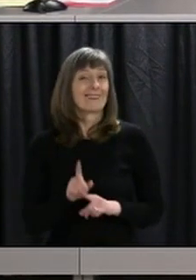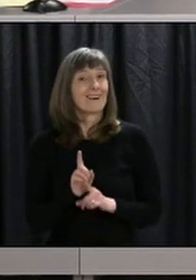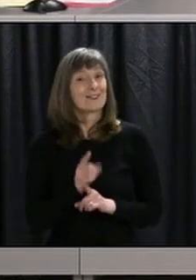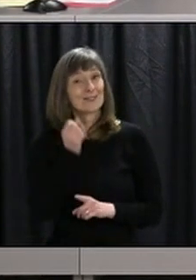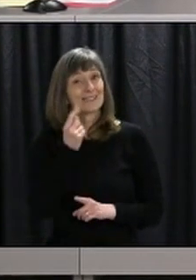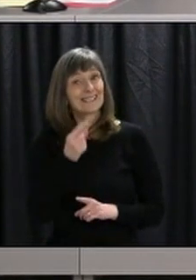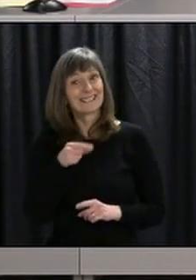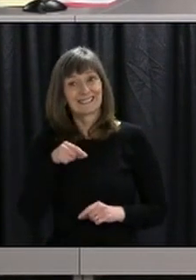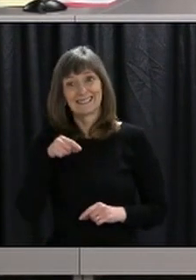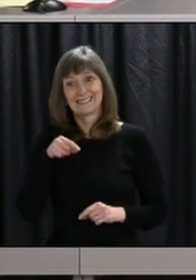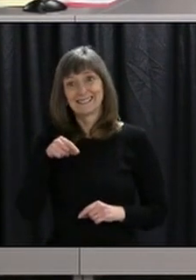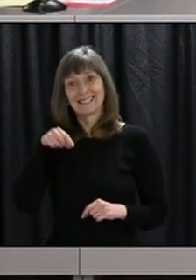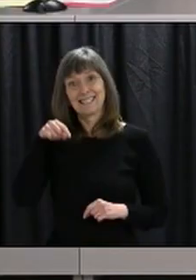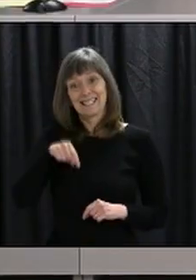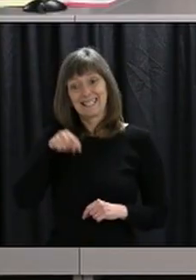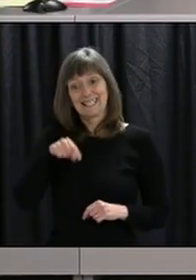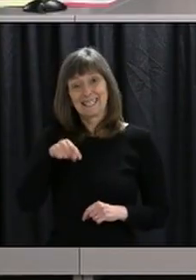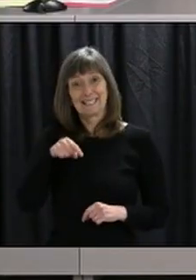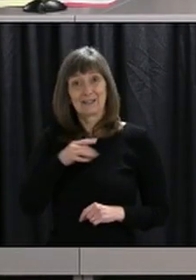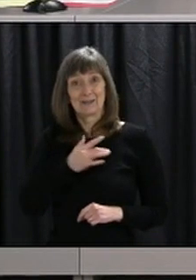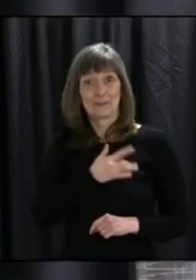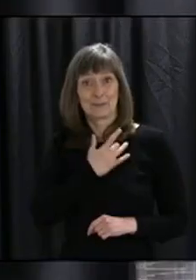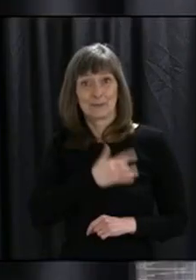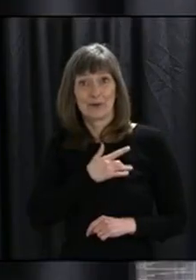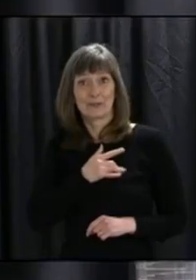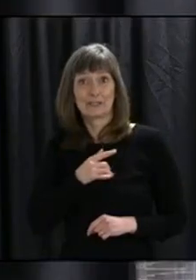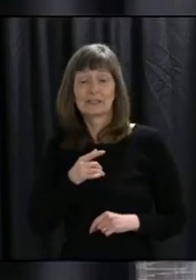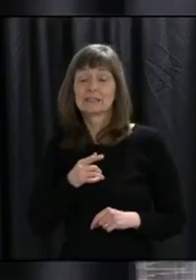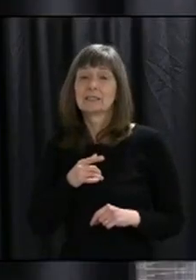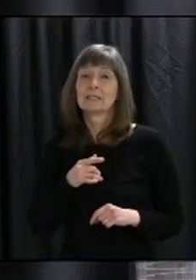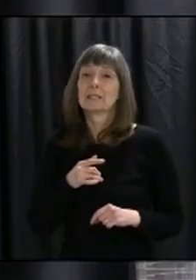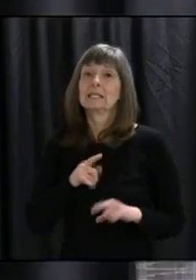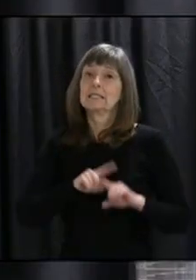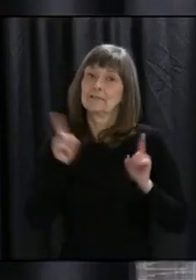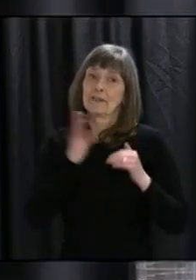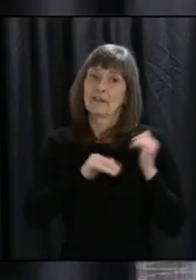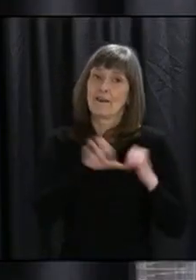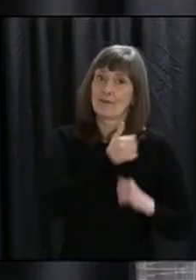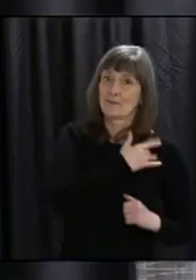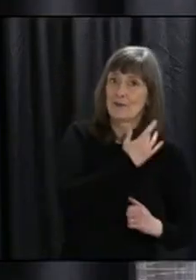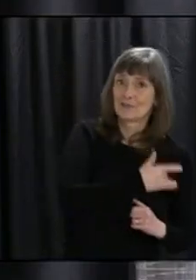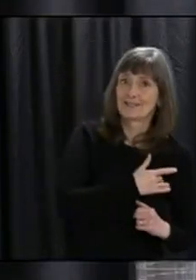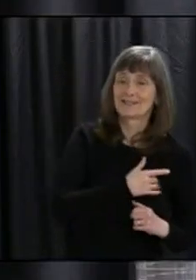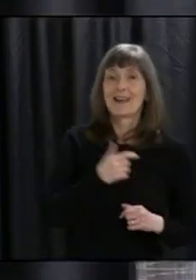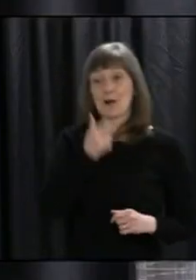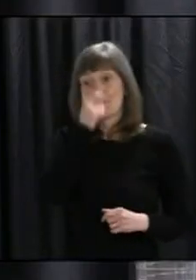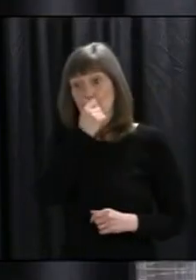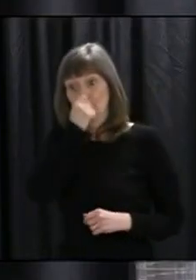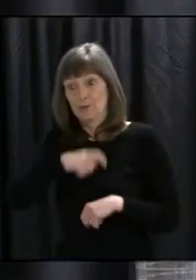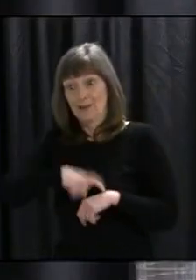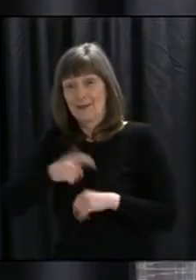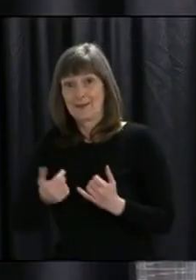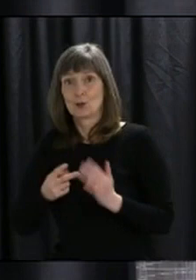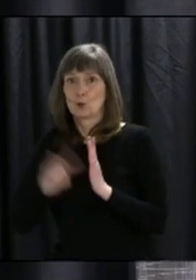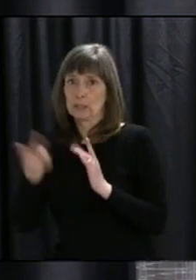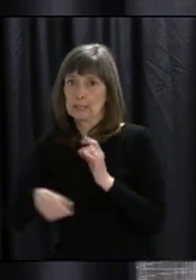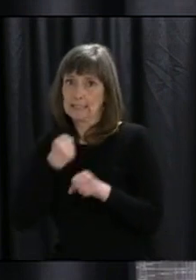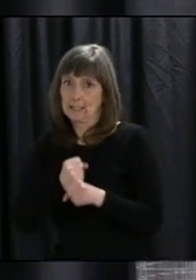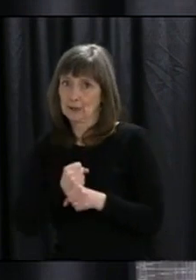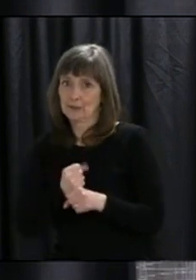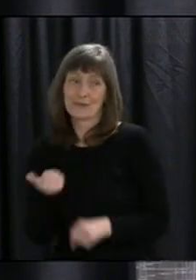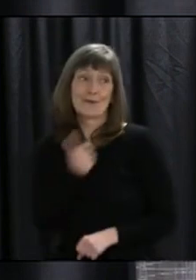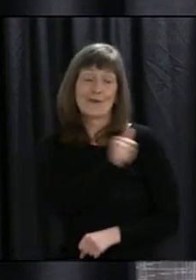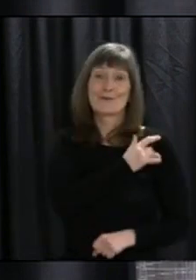in Canada that has a second spike in the flu season each year, and we have the kind of cold season too.